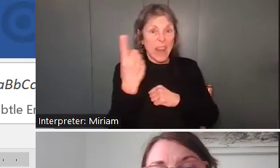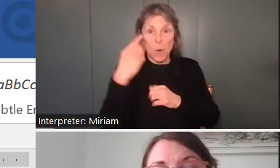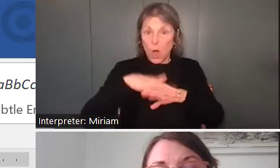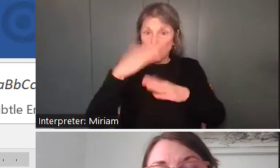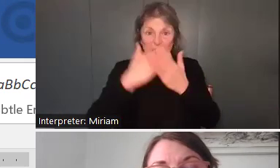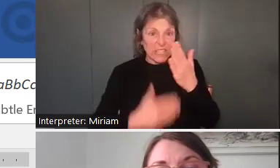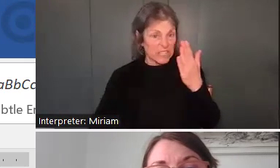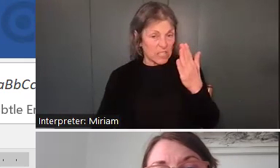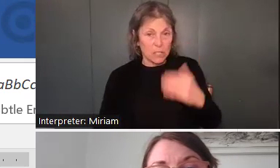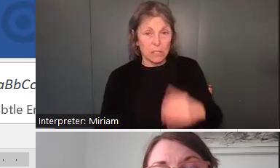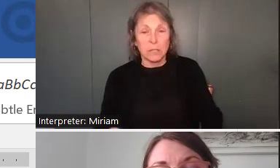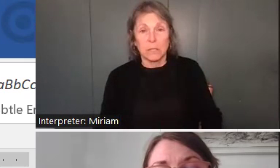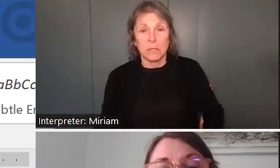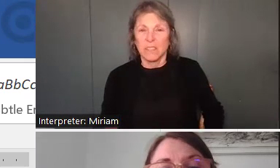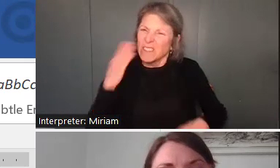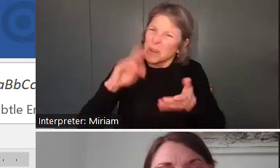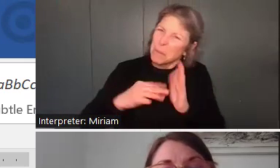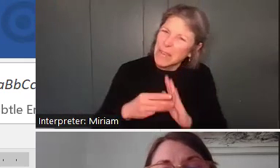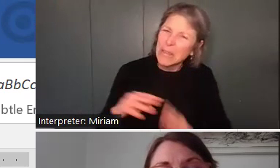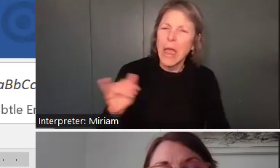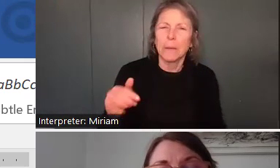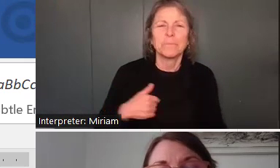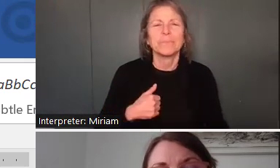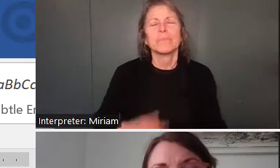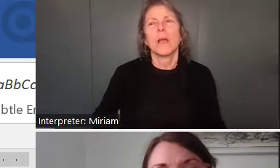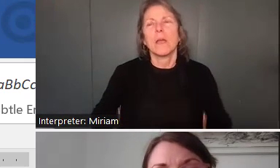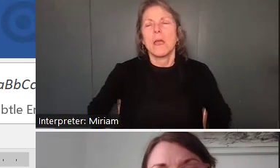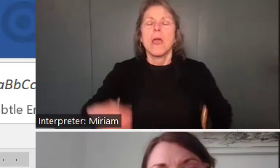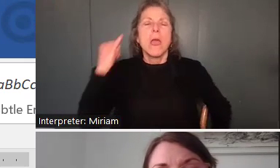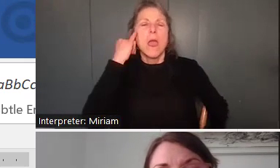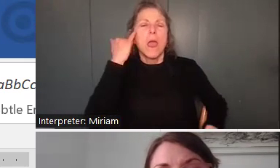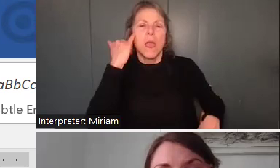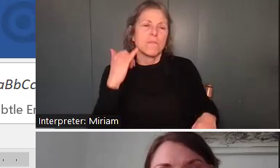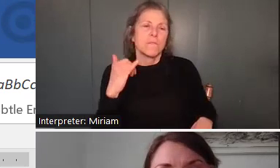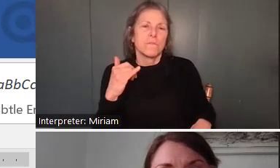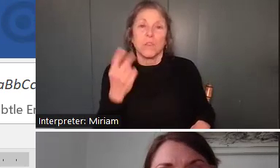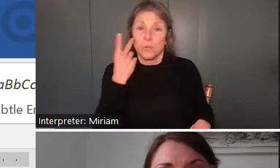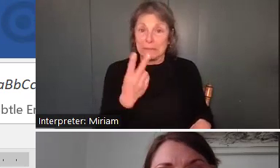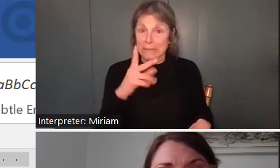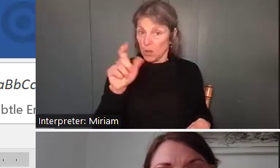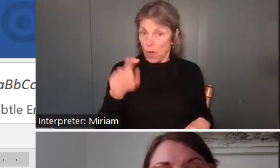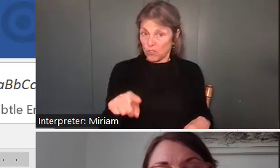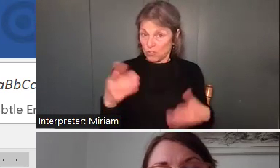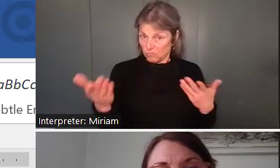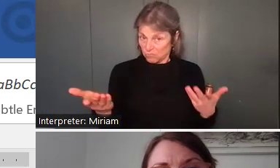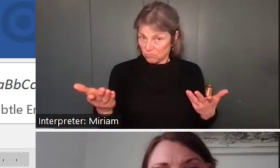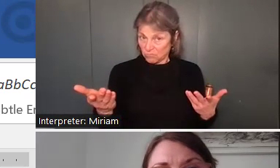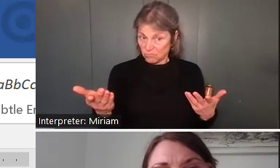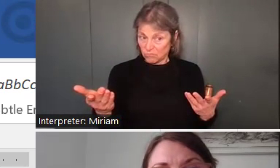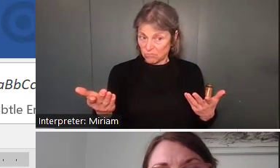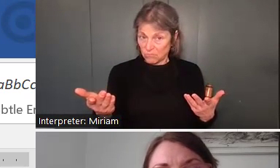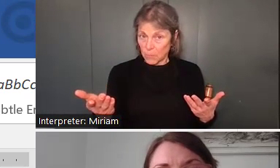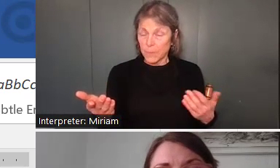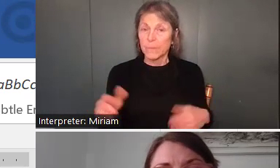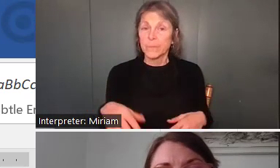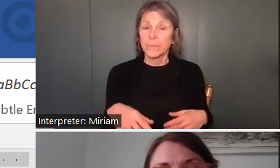do you know what I mean? Like, I just think if you see this on the, if you see that question, and are you